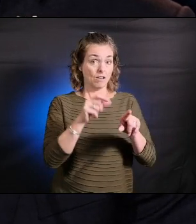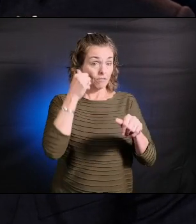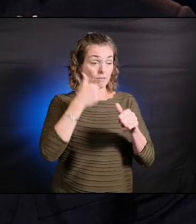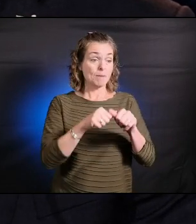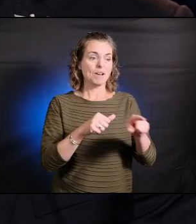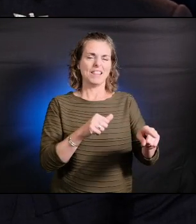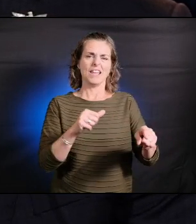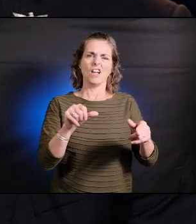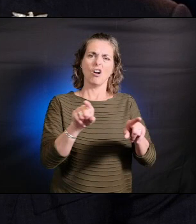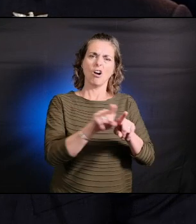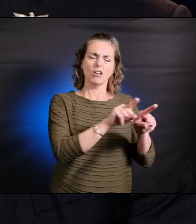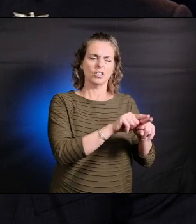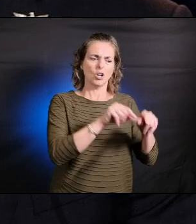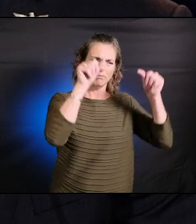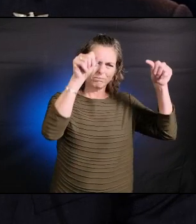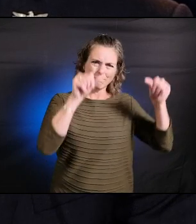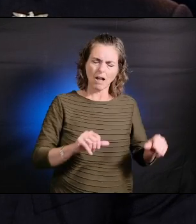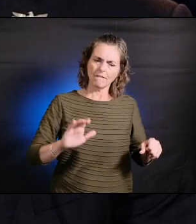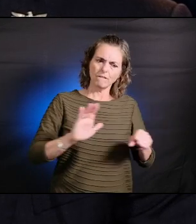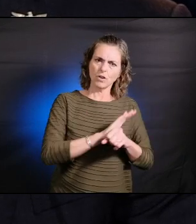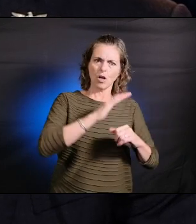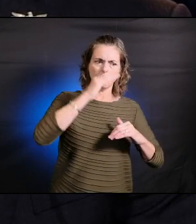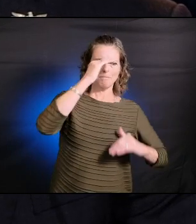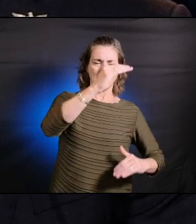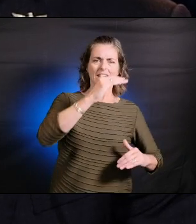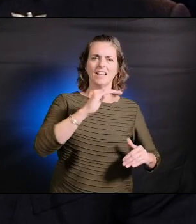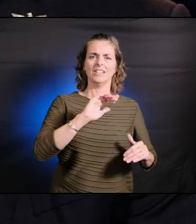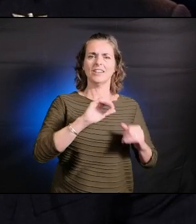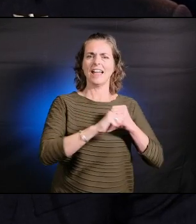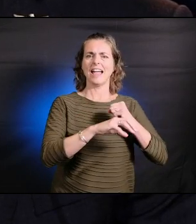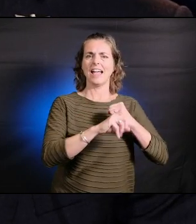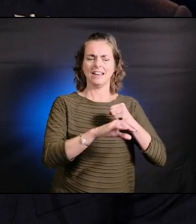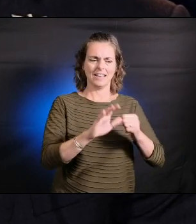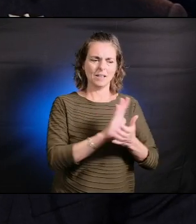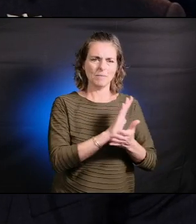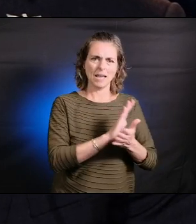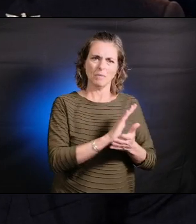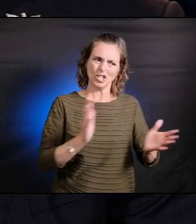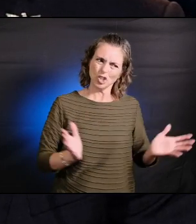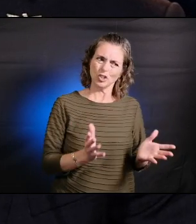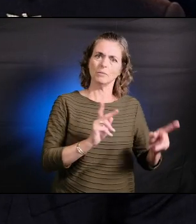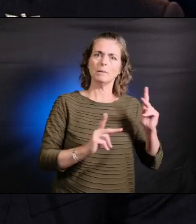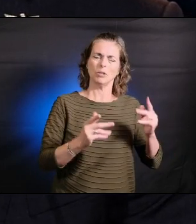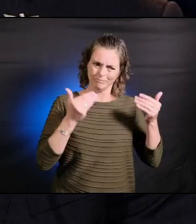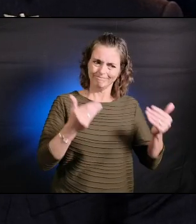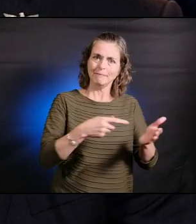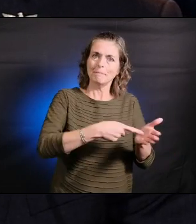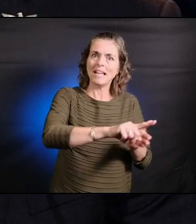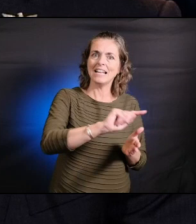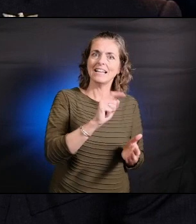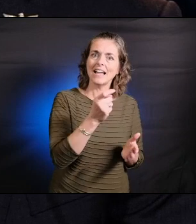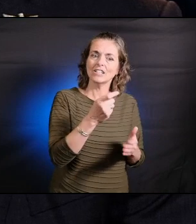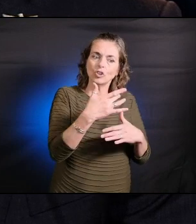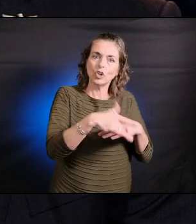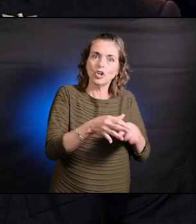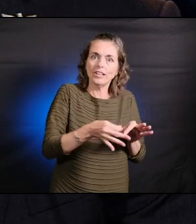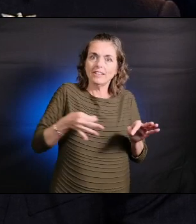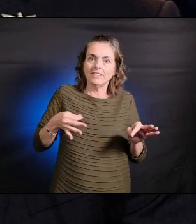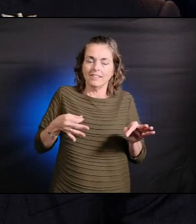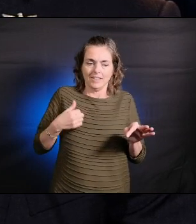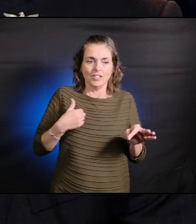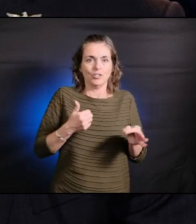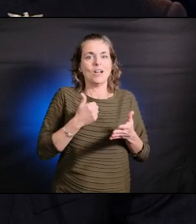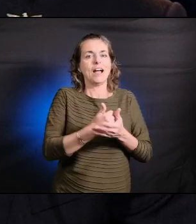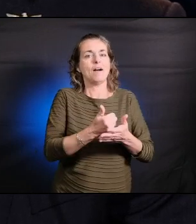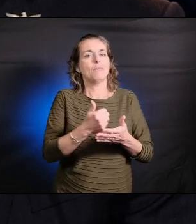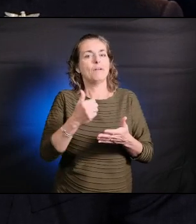in the paper that encouraged people to pay their taxes early in order that we can keep the general fund